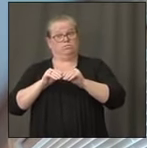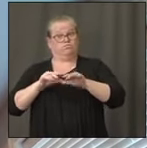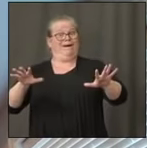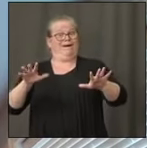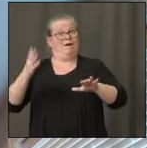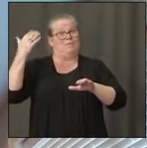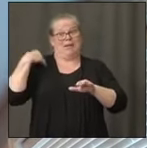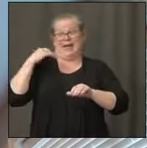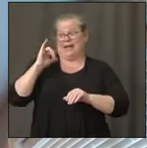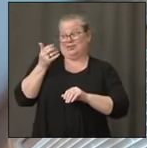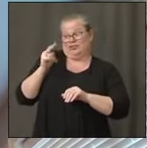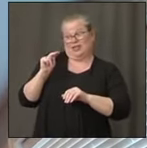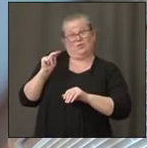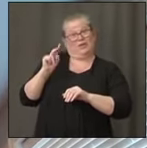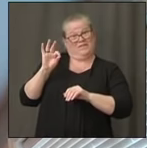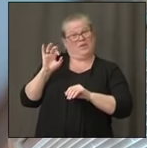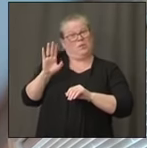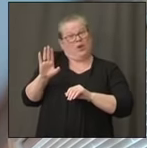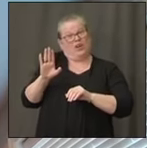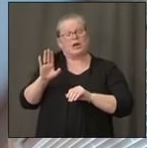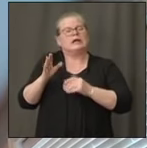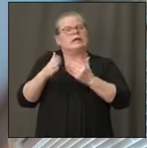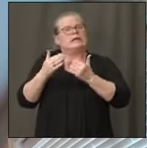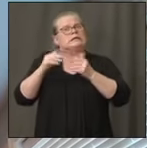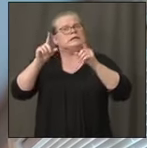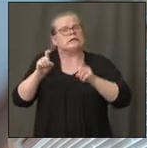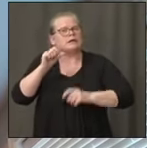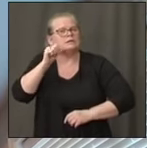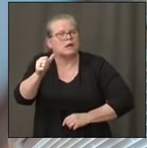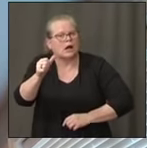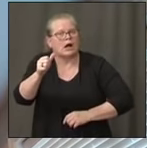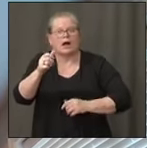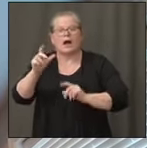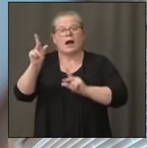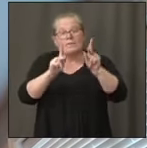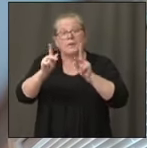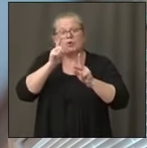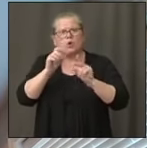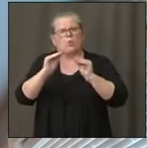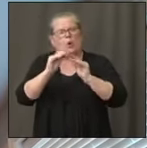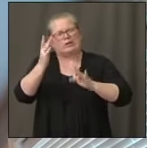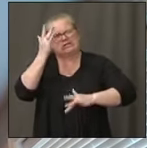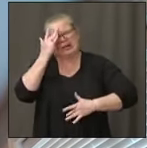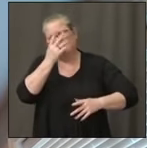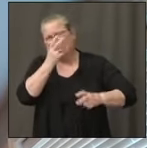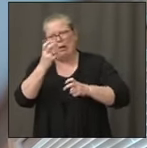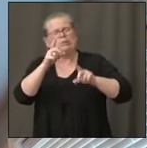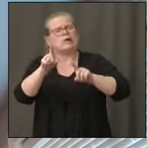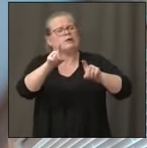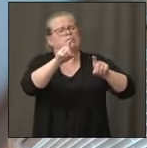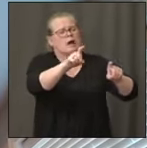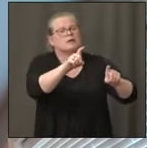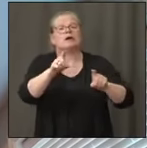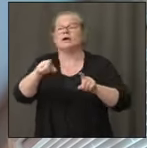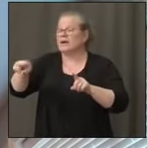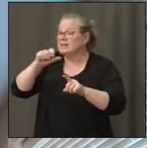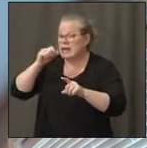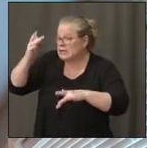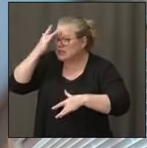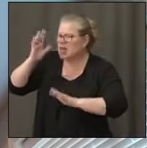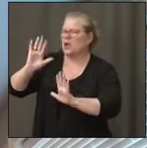there was an emphasis on testing those who were on the sicker end of the spectrum. We're not in that position now.